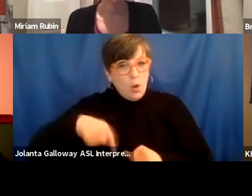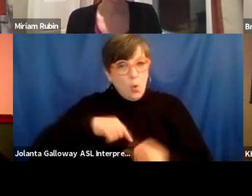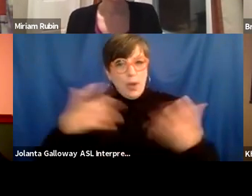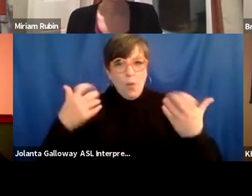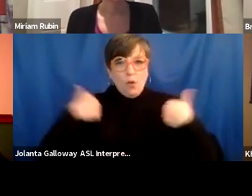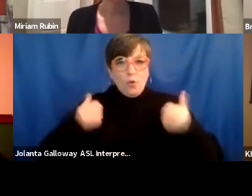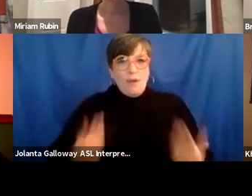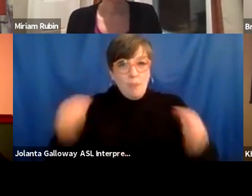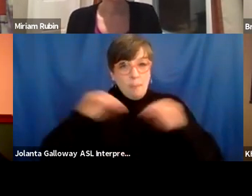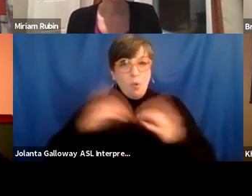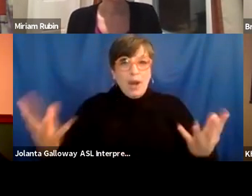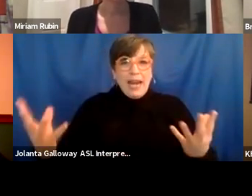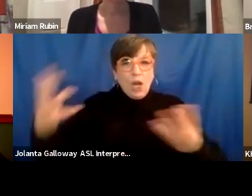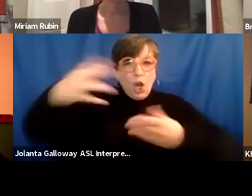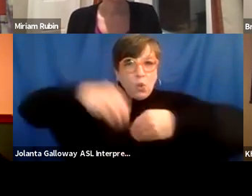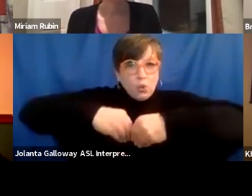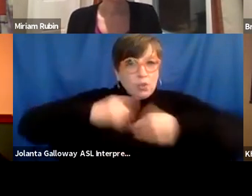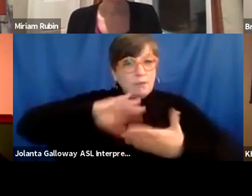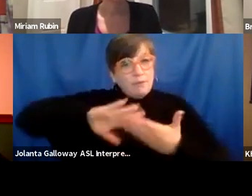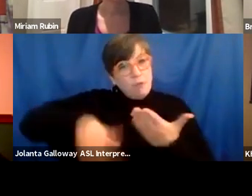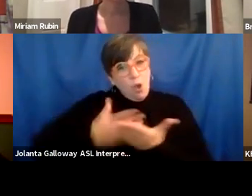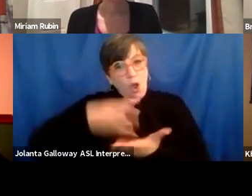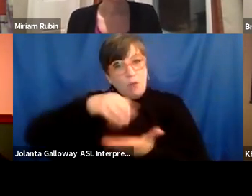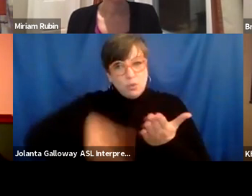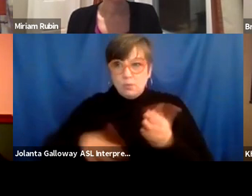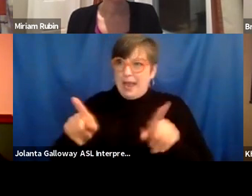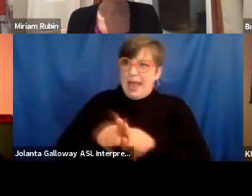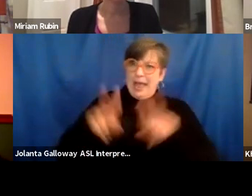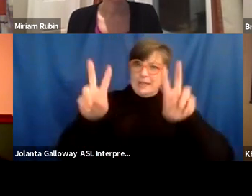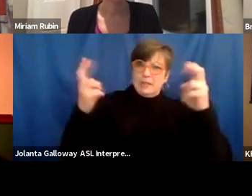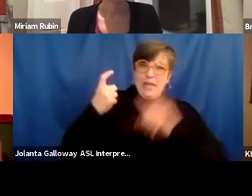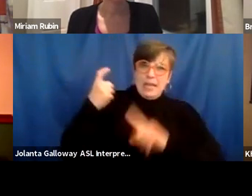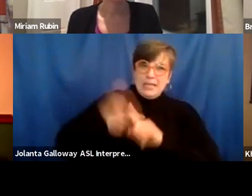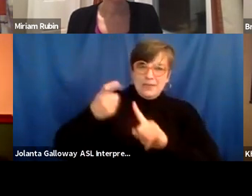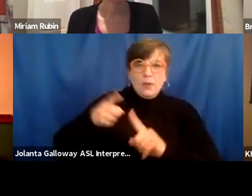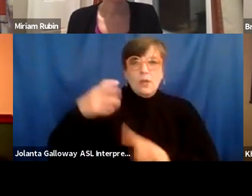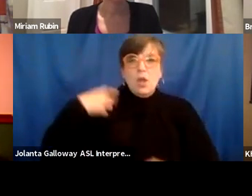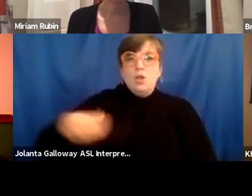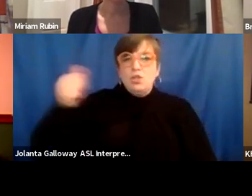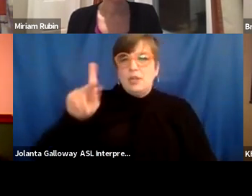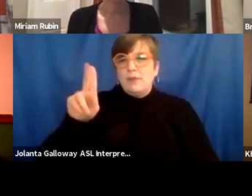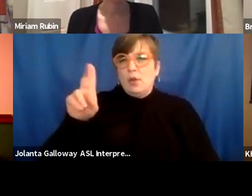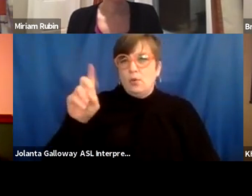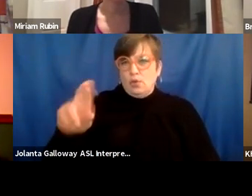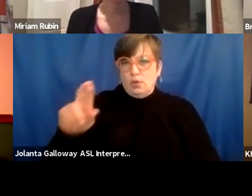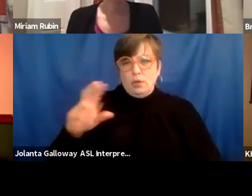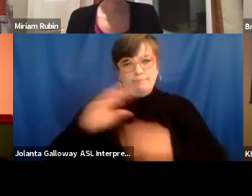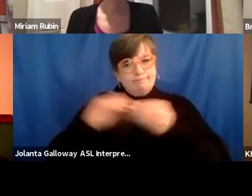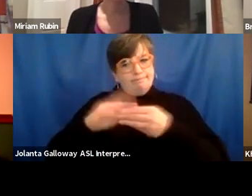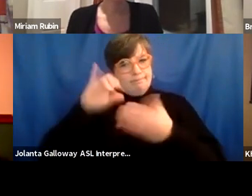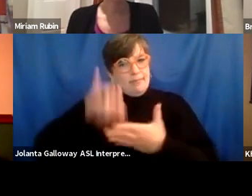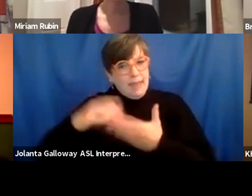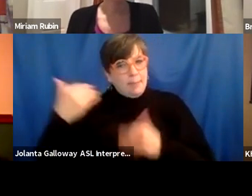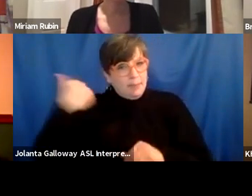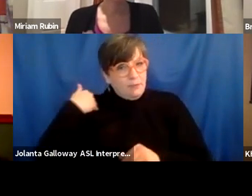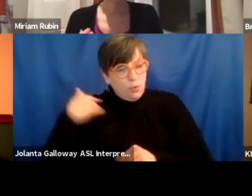inclusionary opportunities for all students as the default. You heard Chief Cooter talk about that earlier. And so that